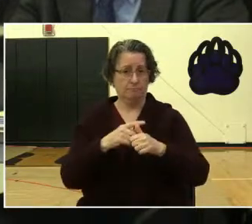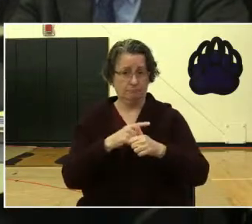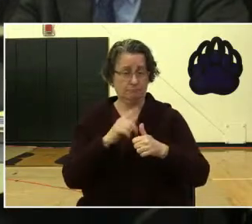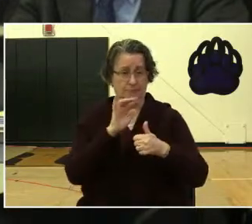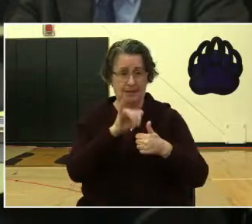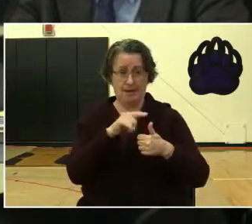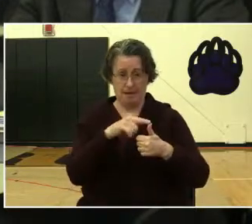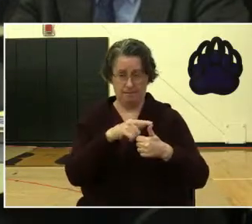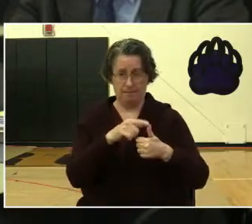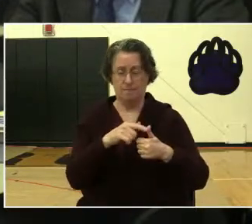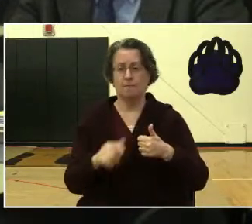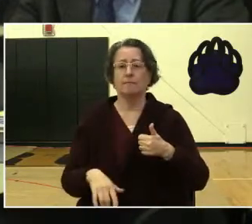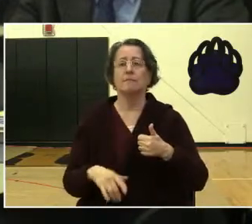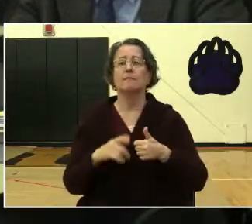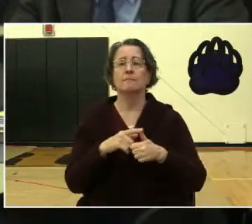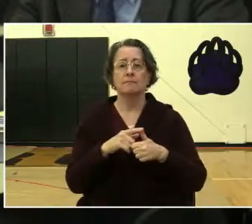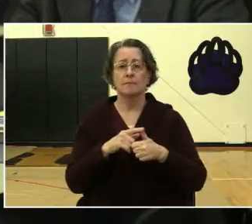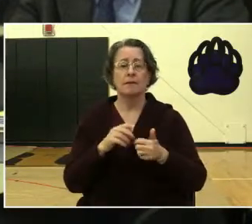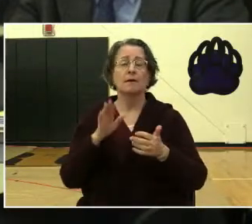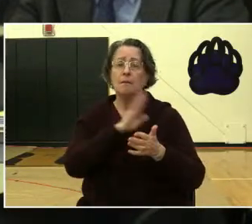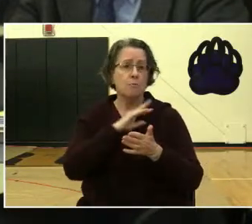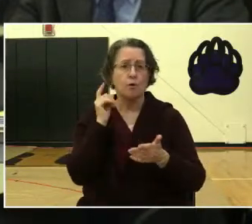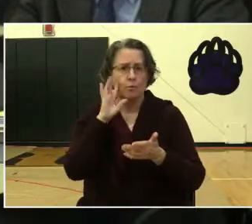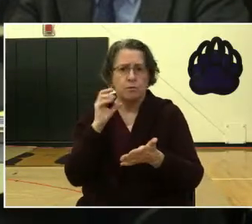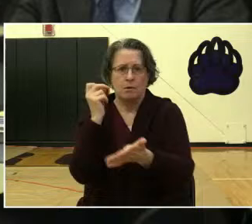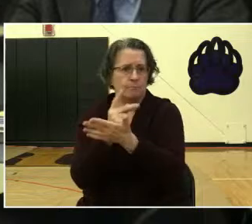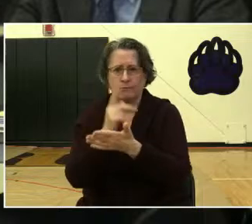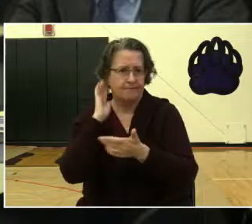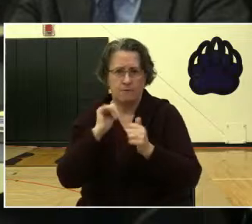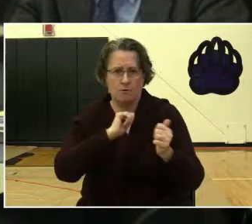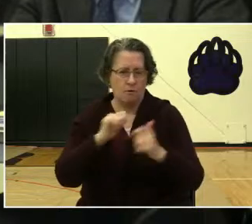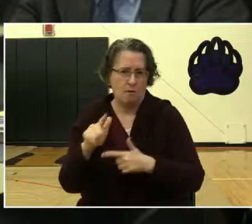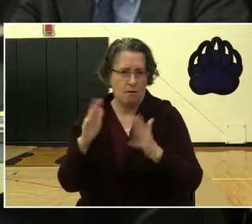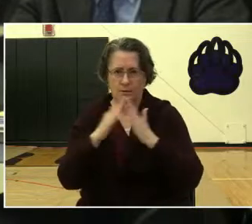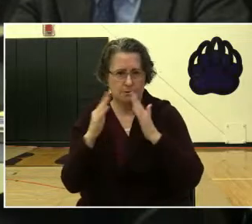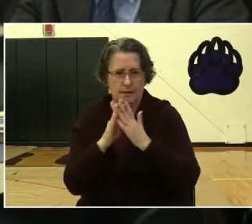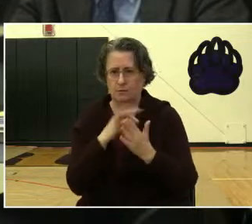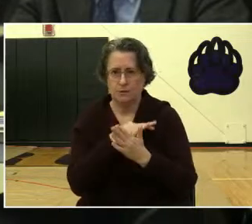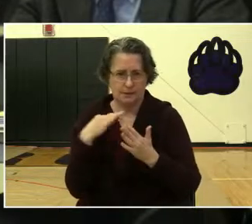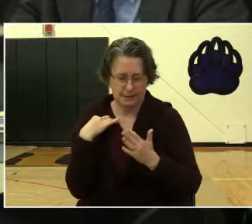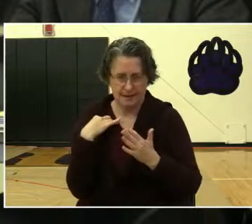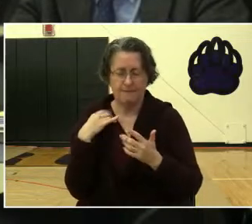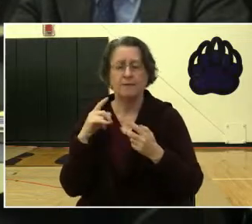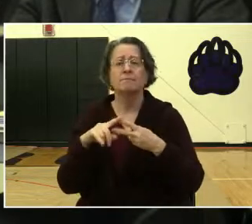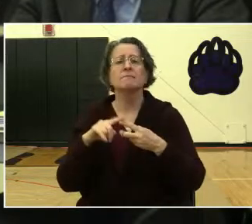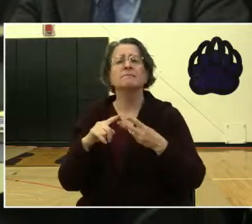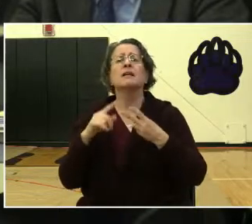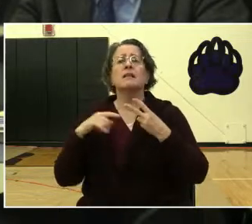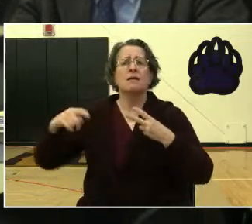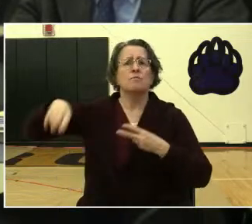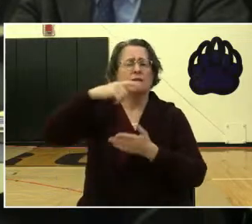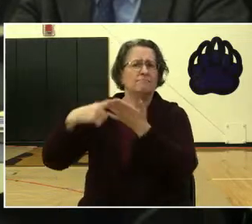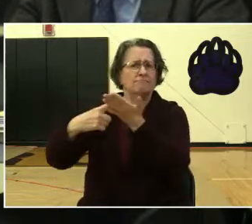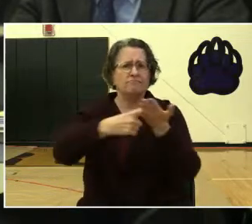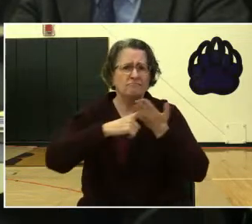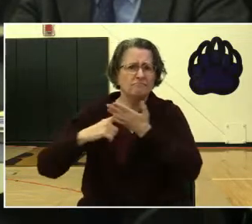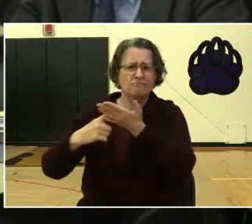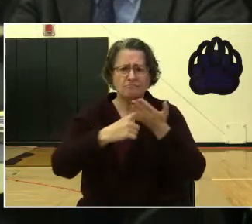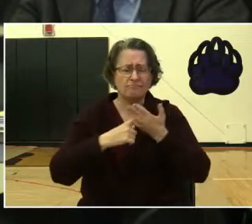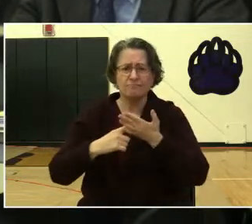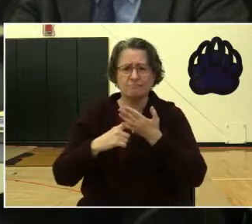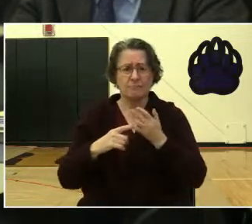board approved that for all Town employees there was a menu option in the budget discussion to increase the